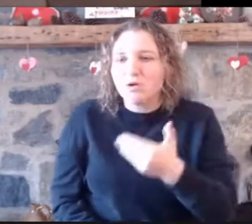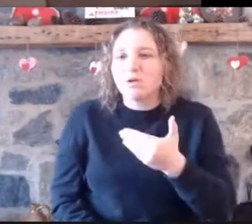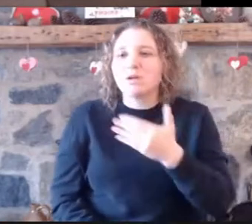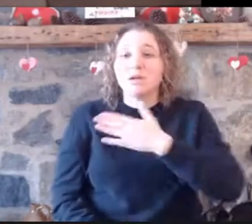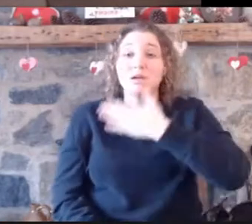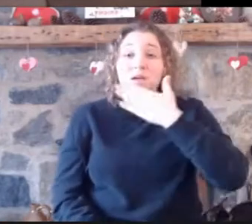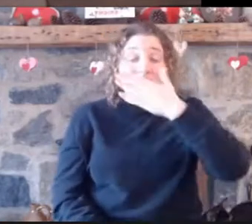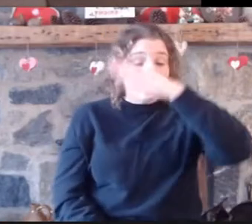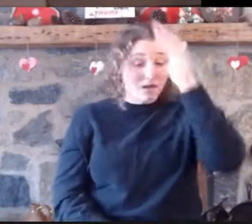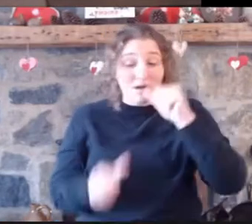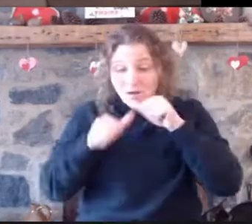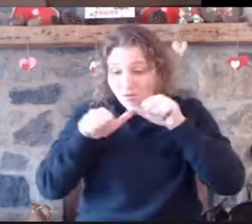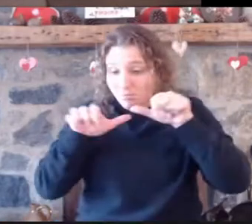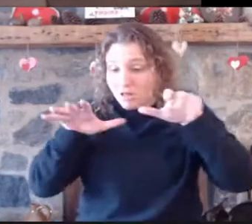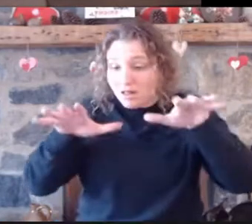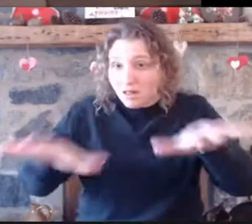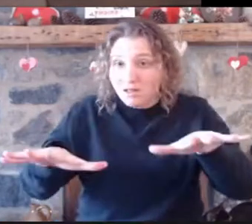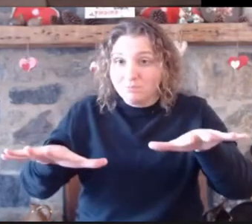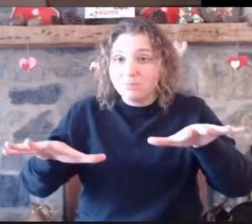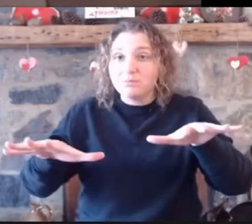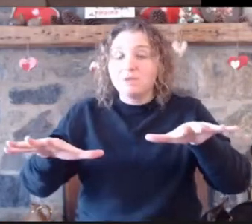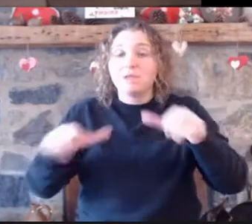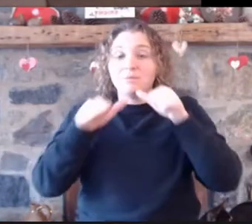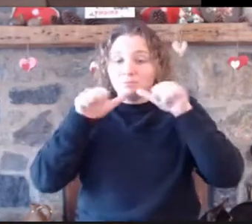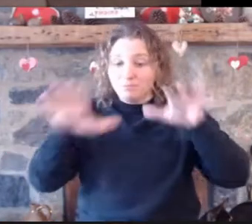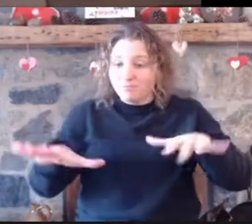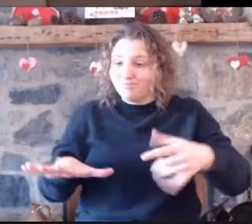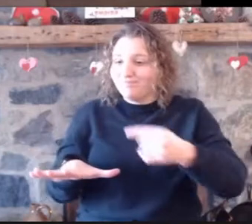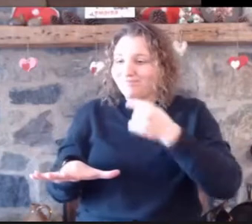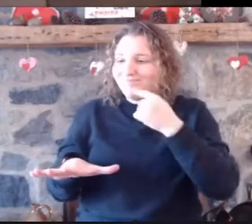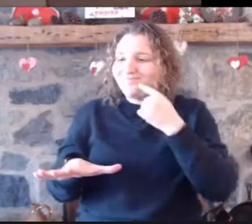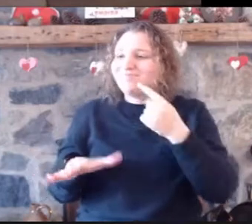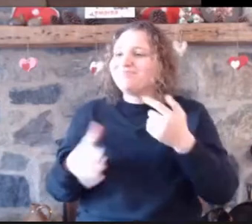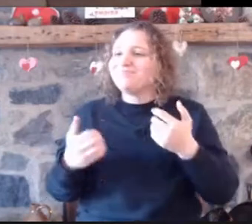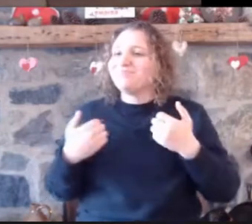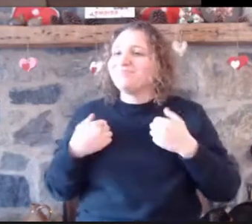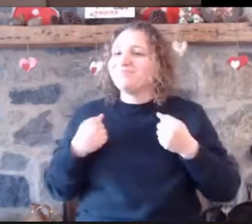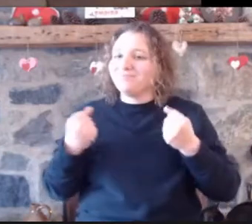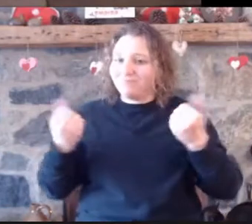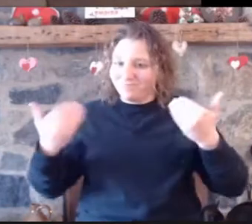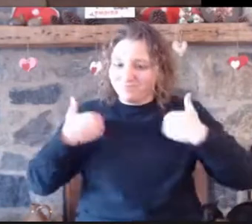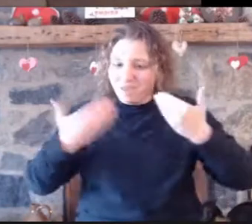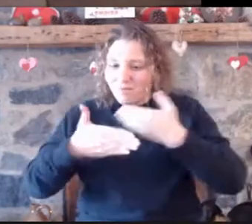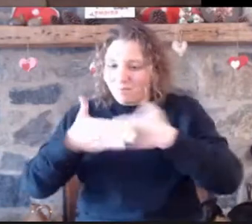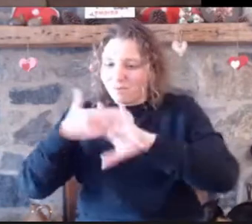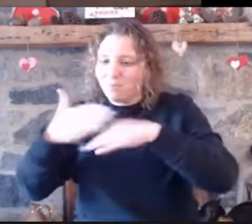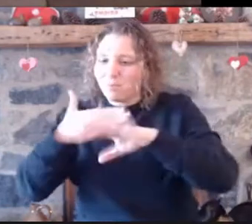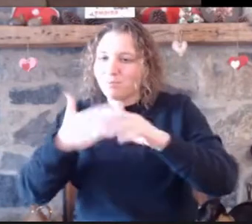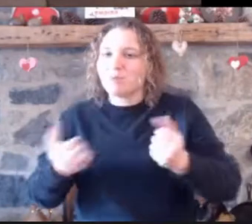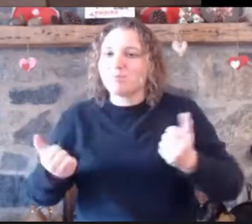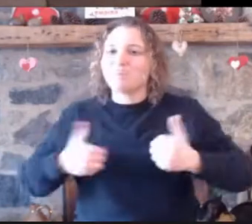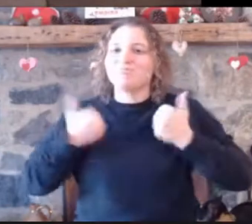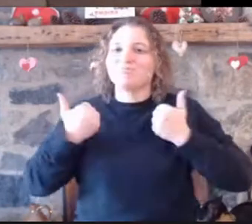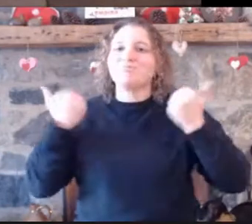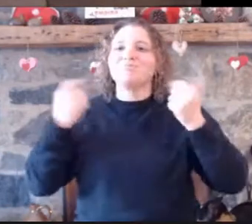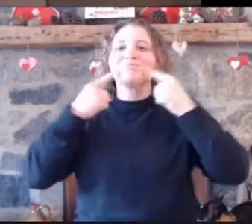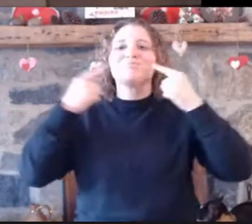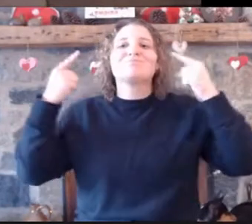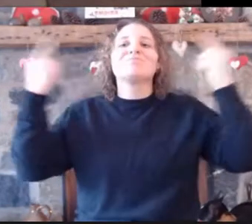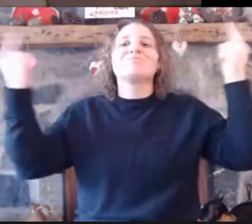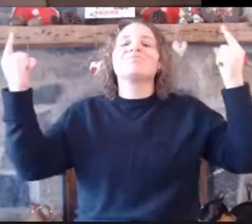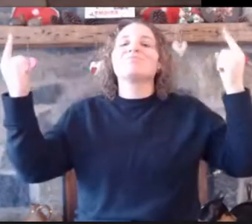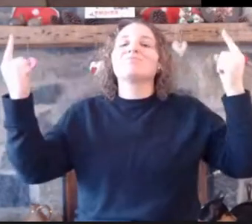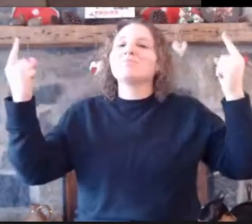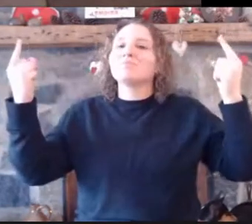third person, masculine, singular. He blessed them, saying, be fruitful, para, it's an imperative, flourish, produce, have offspring.